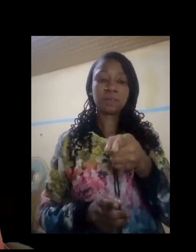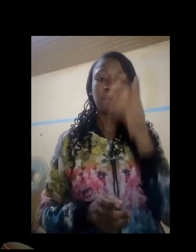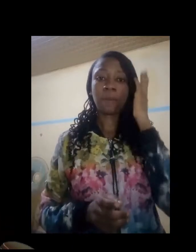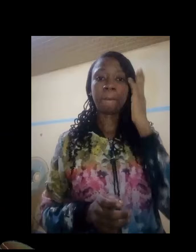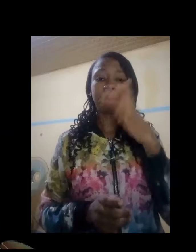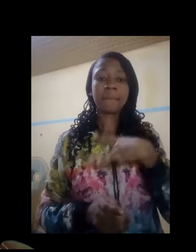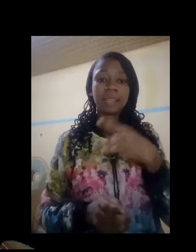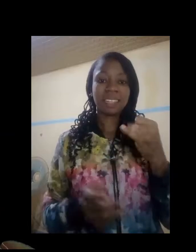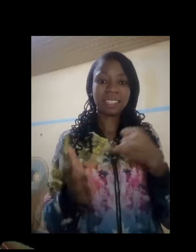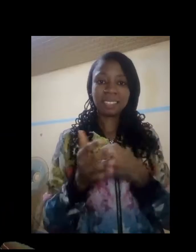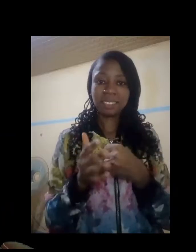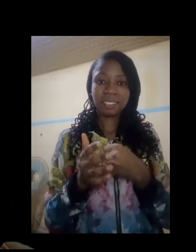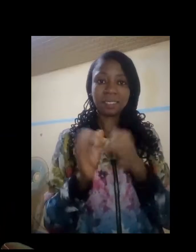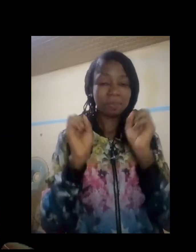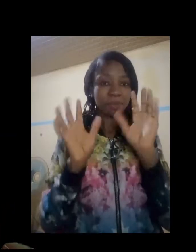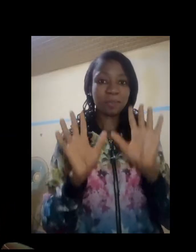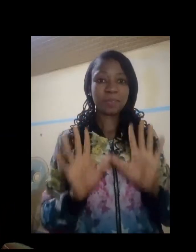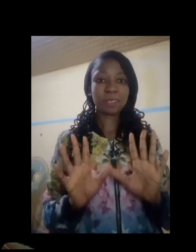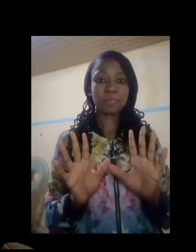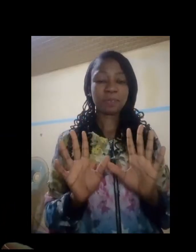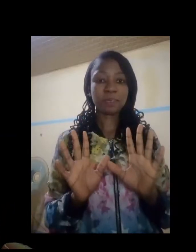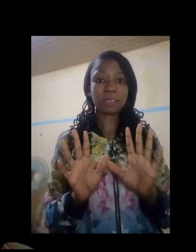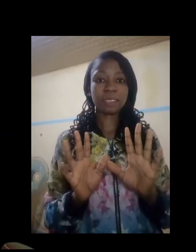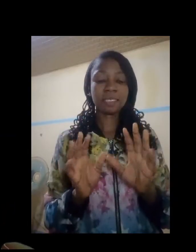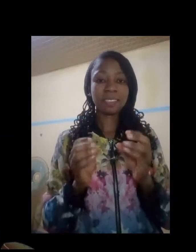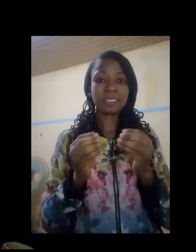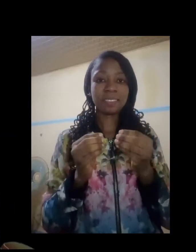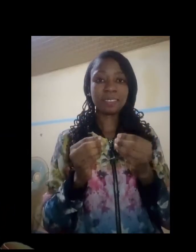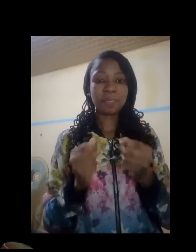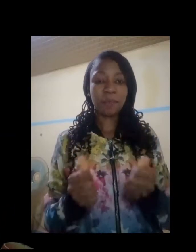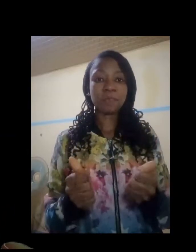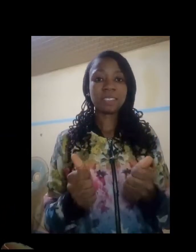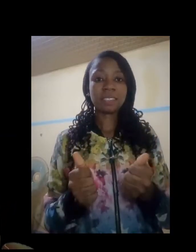would like it. It's fun, it's soft, and